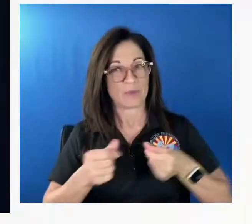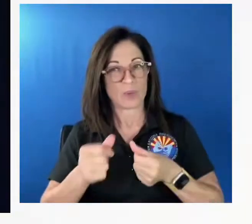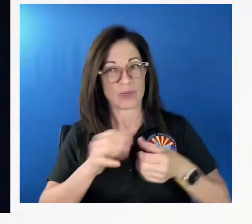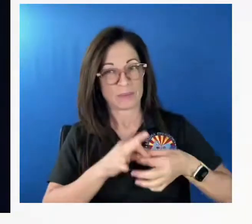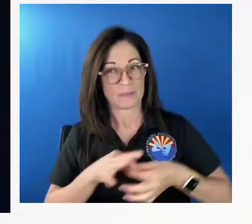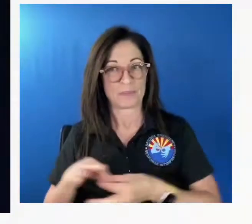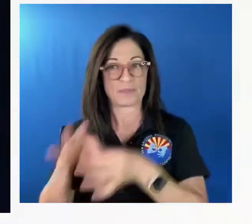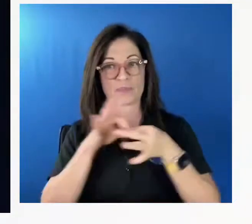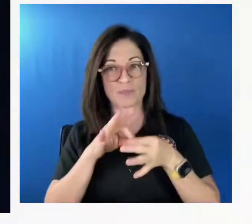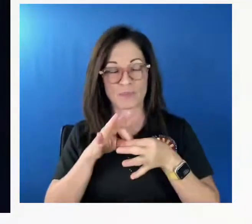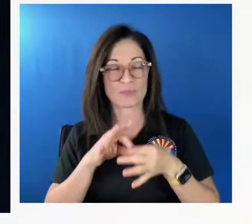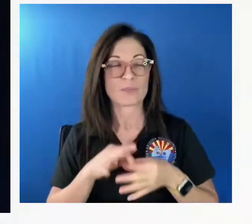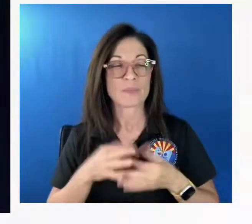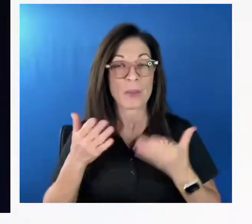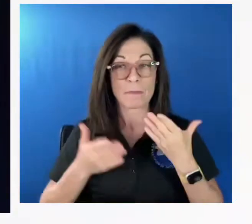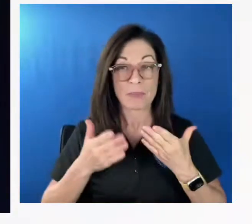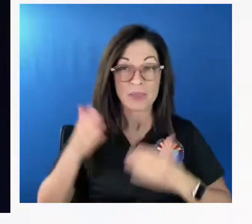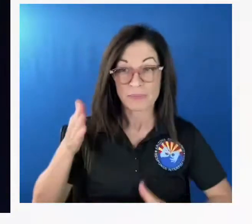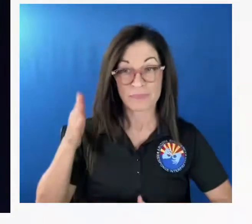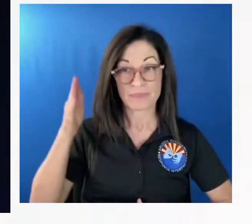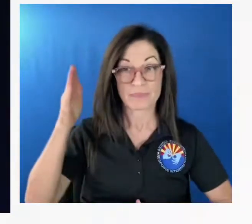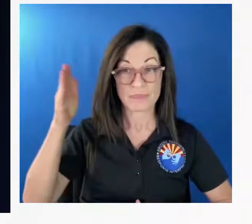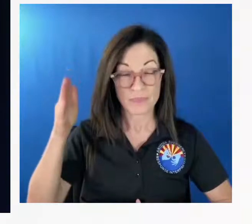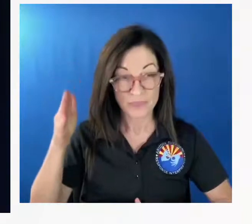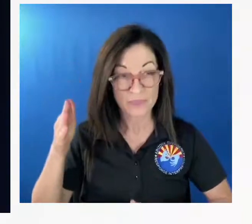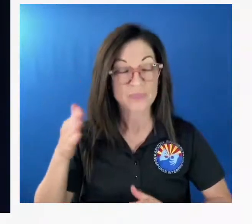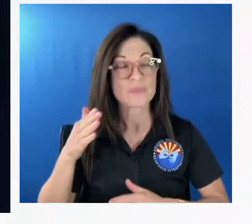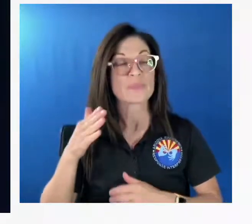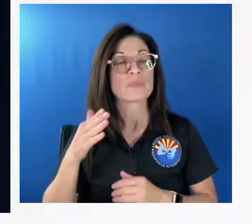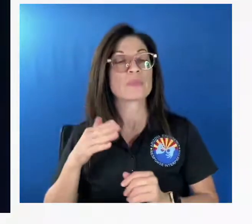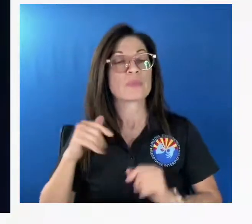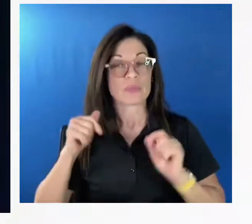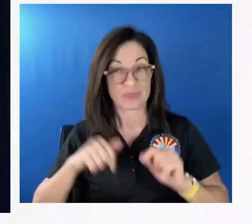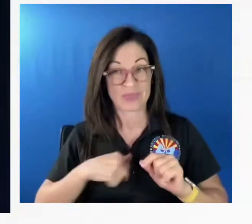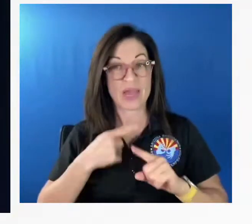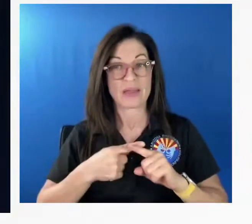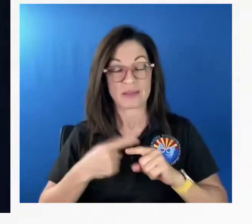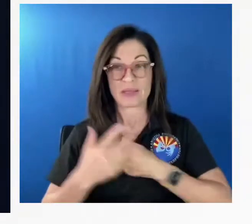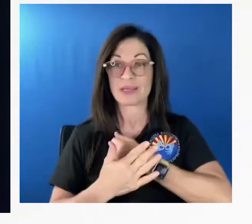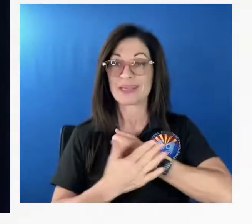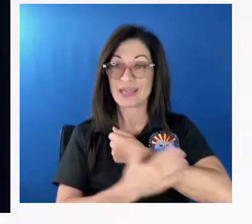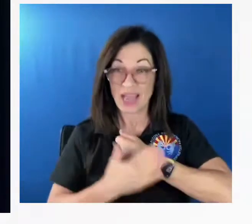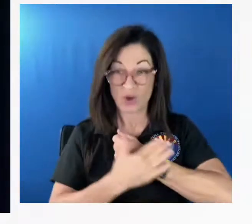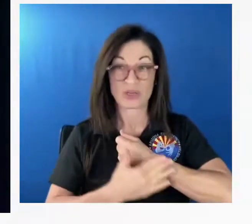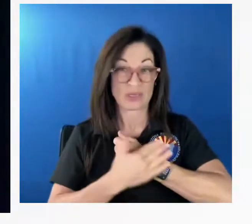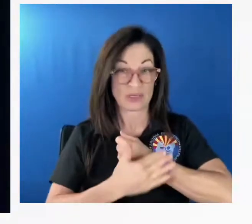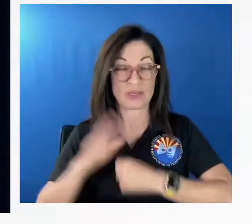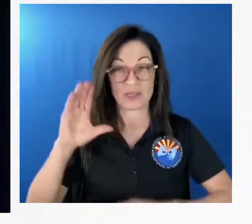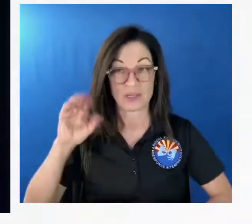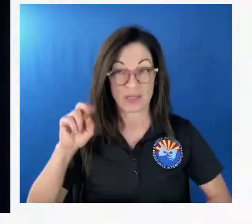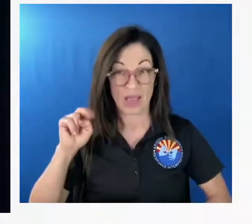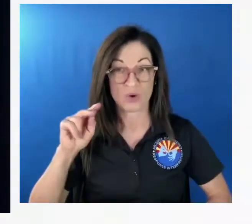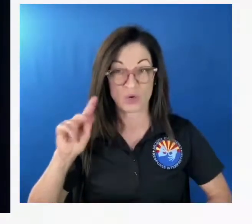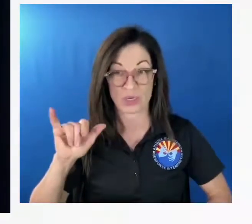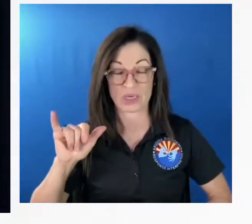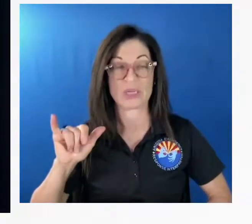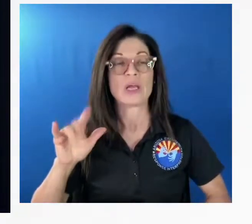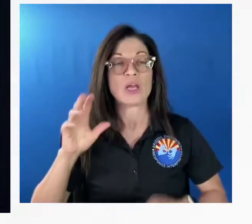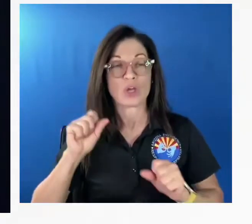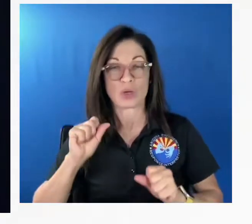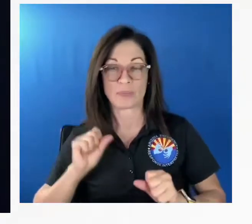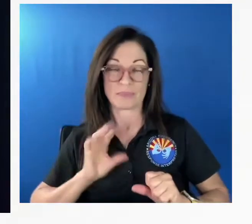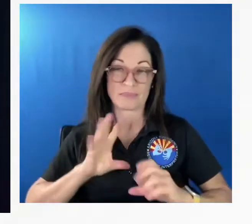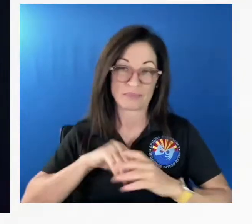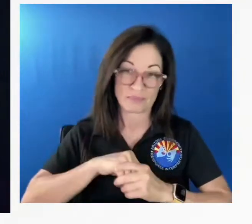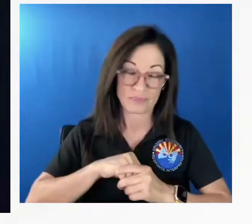that at some point in the future that then the county could enter into a